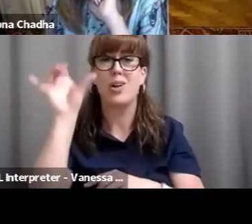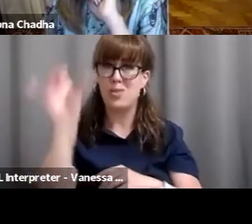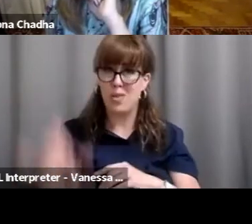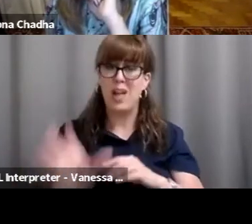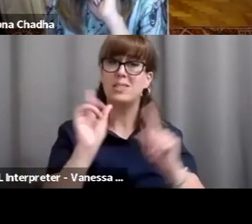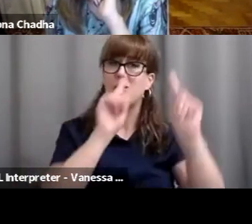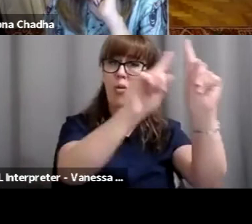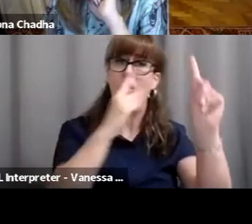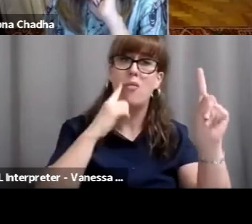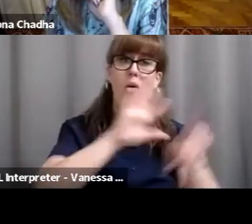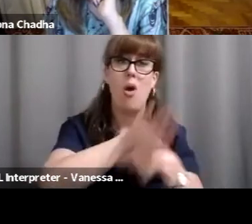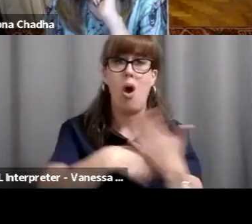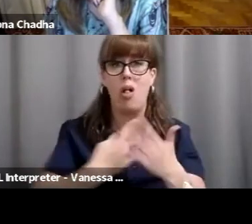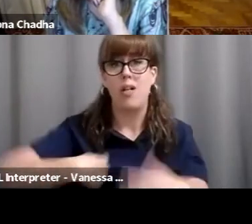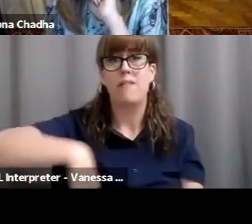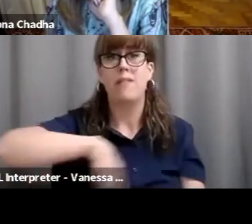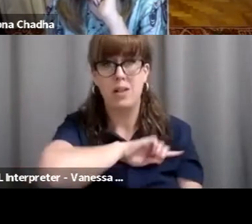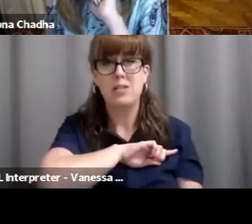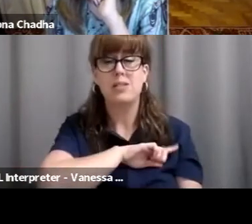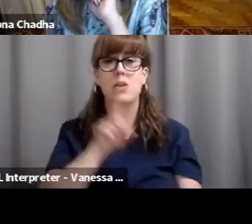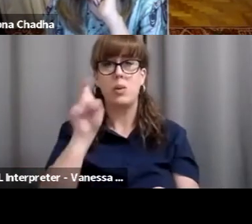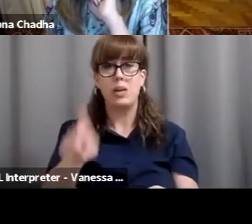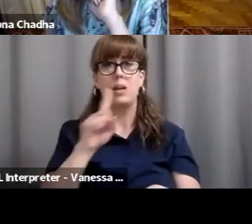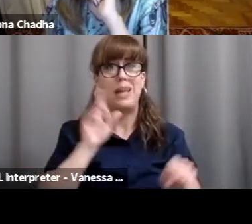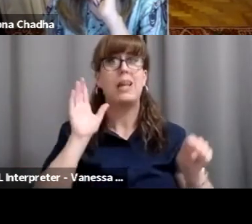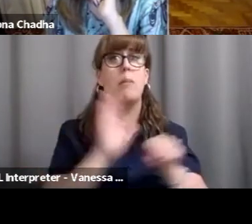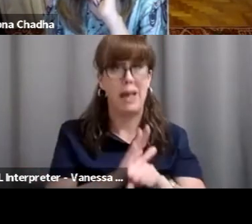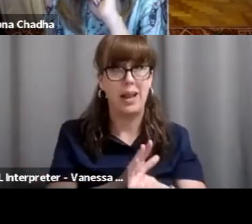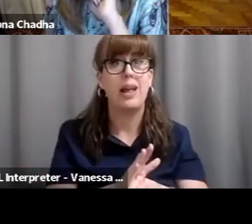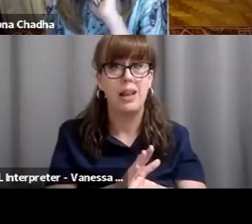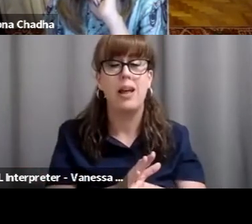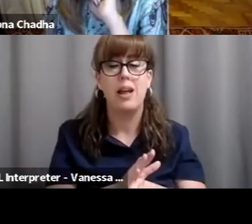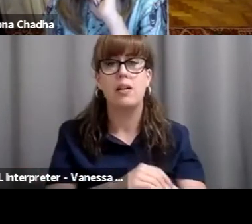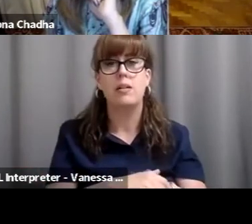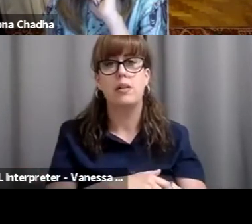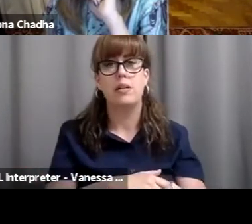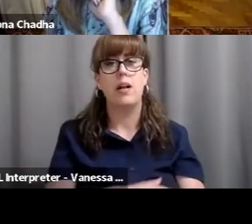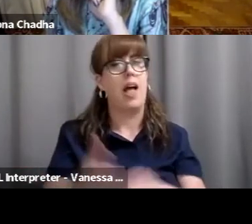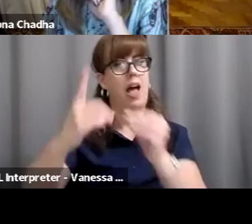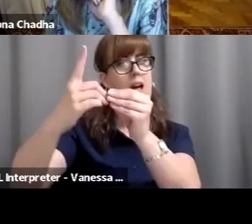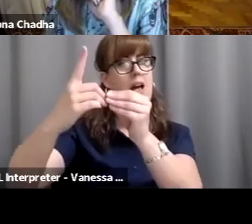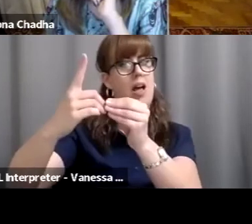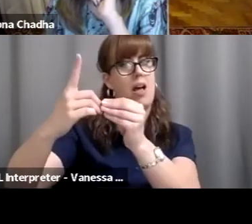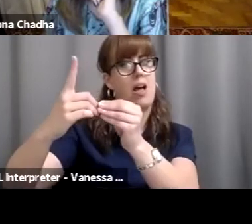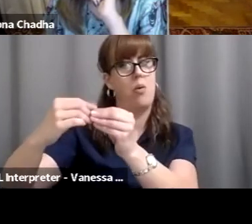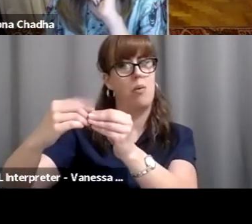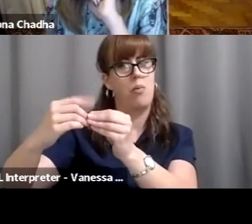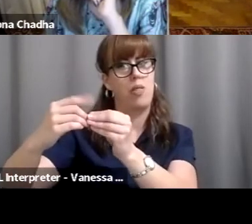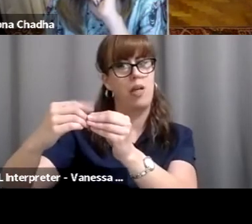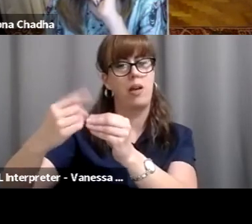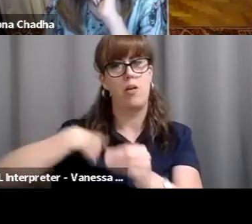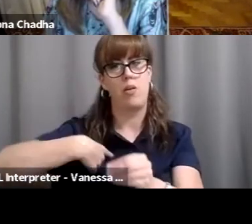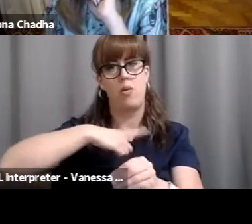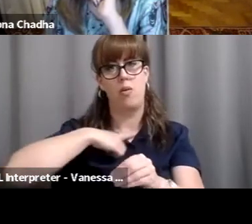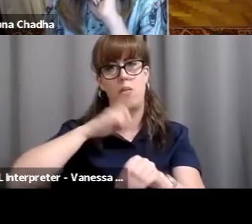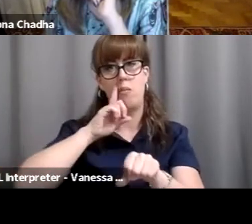that's the agenda that we are committed to. And one more thing that we are committed to is no woman